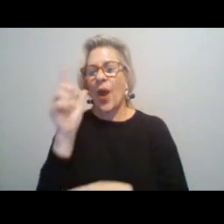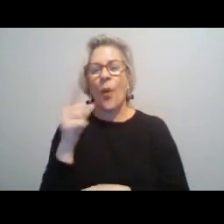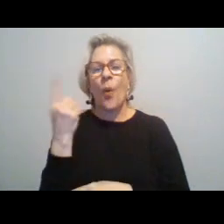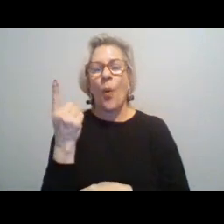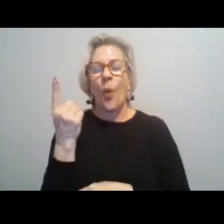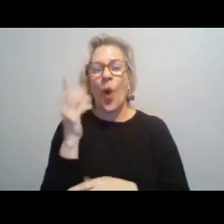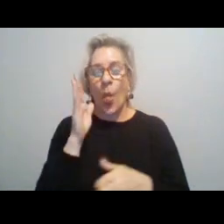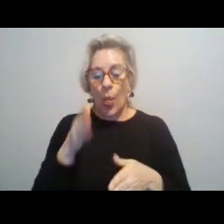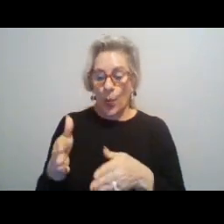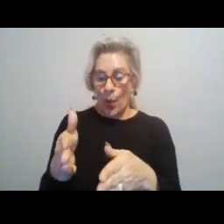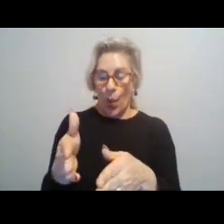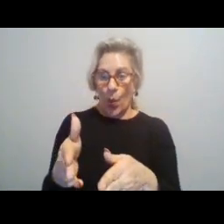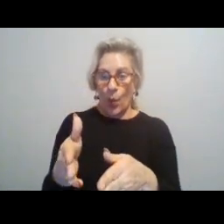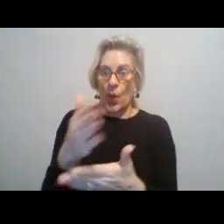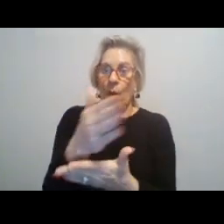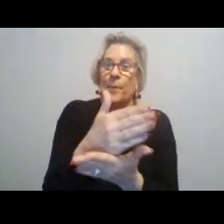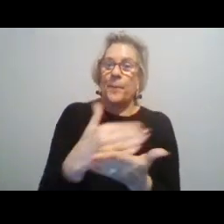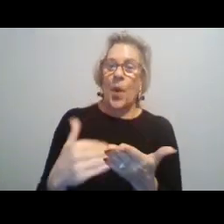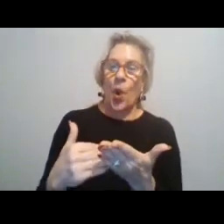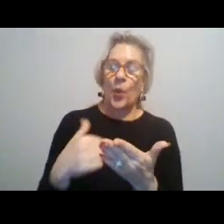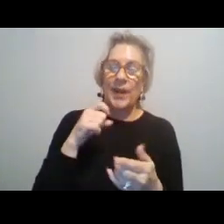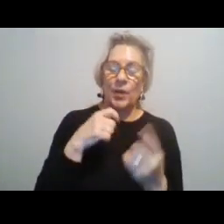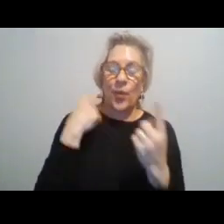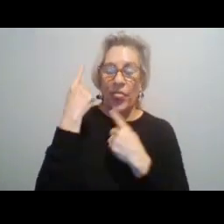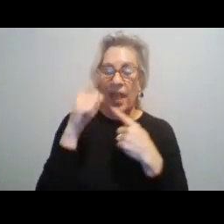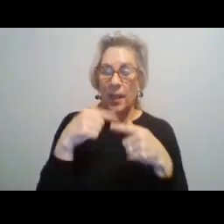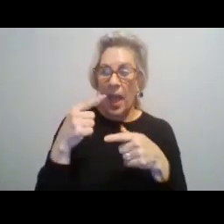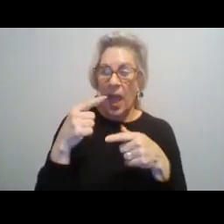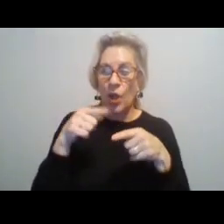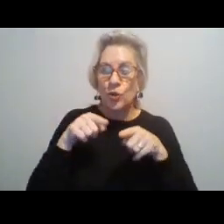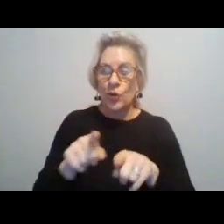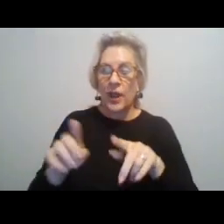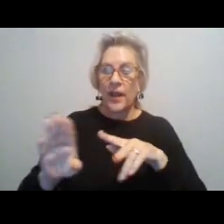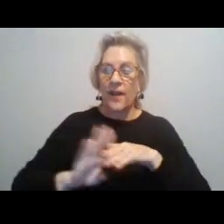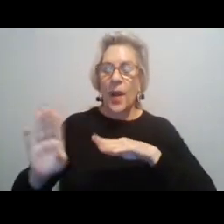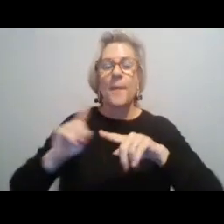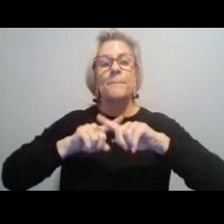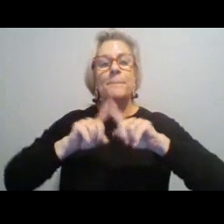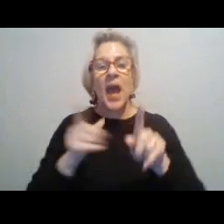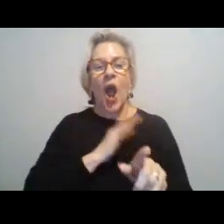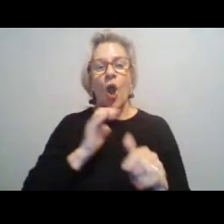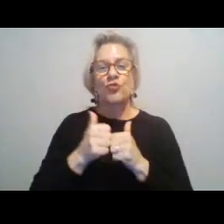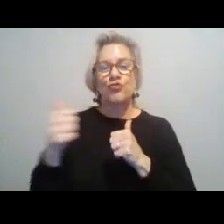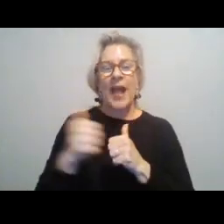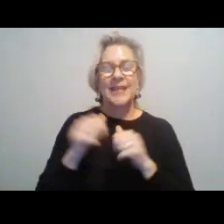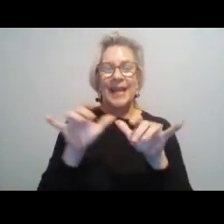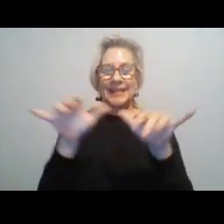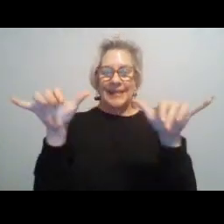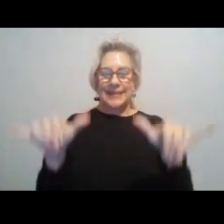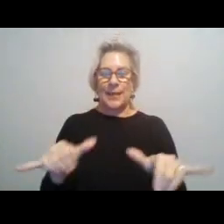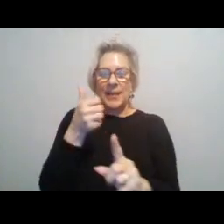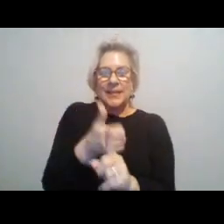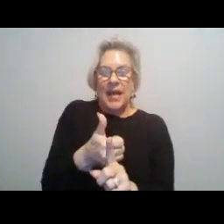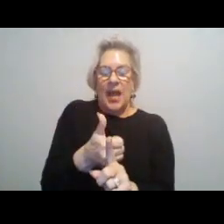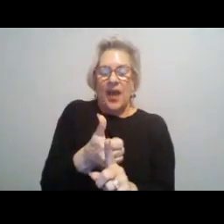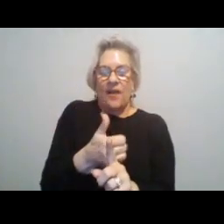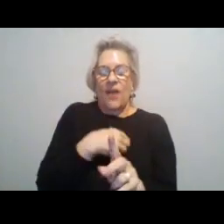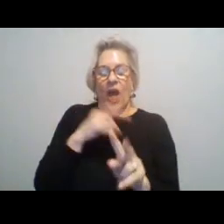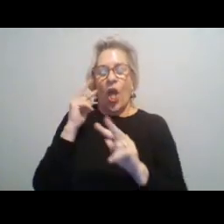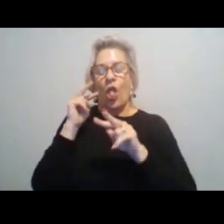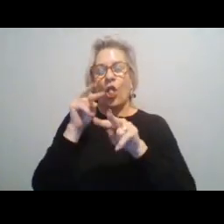roads are an aspect of what we need to consider in evacuation, but our transit system. I look forward